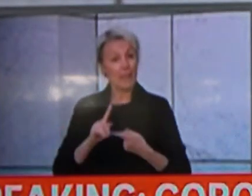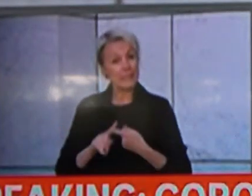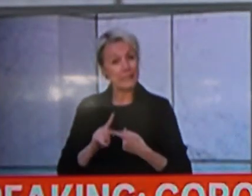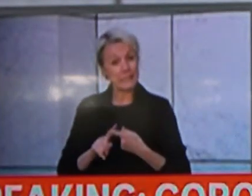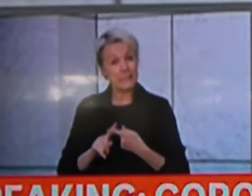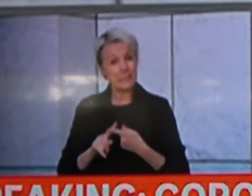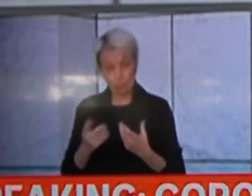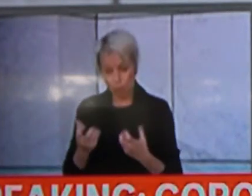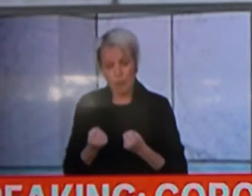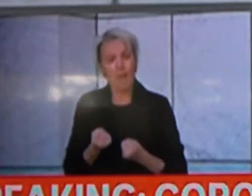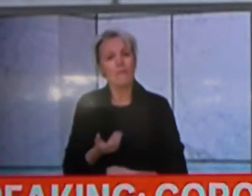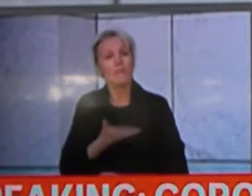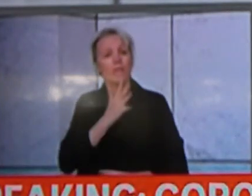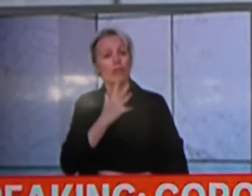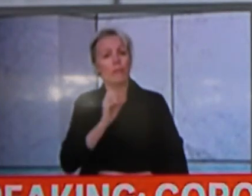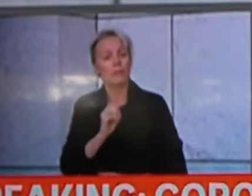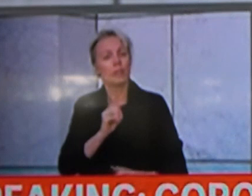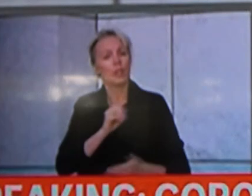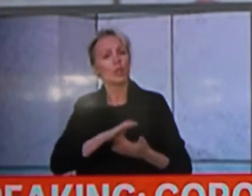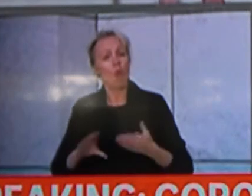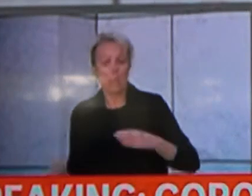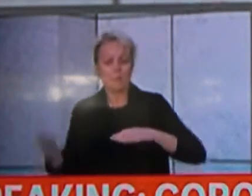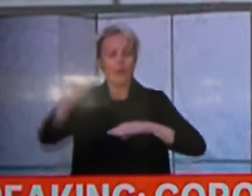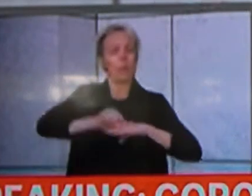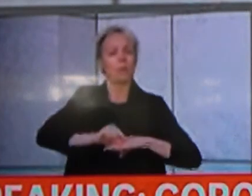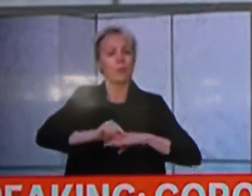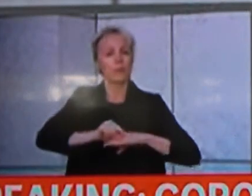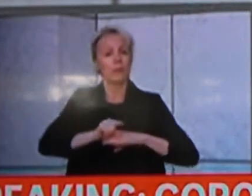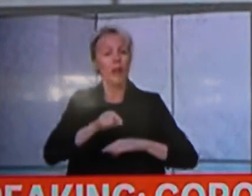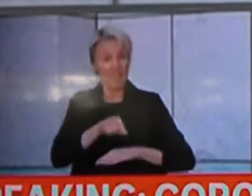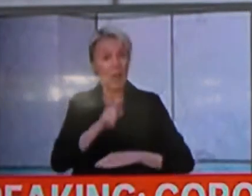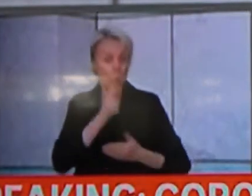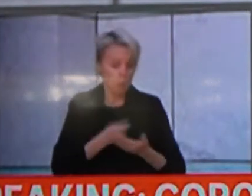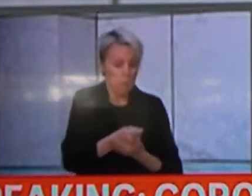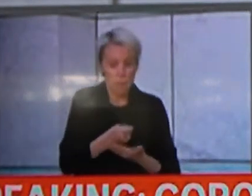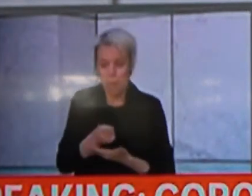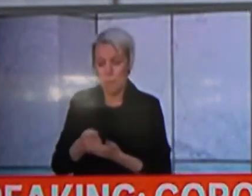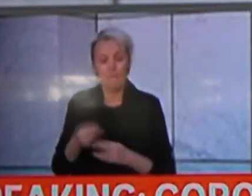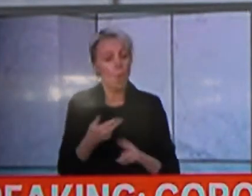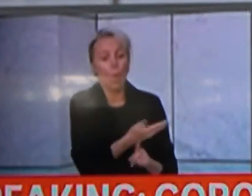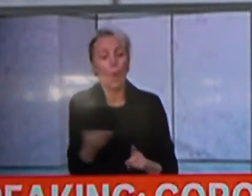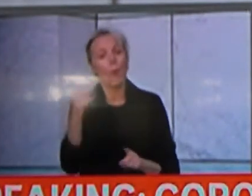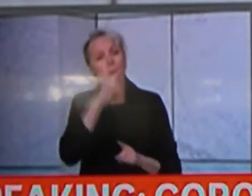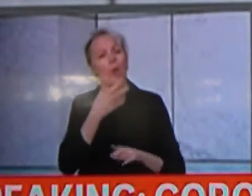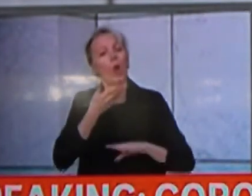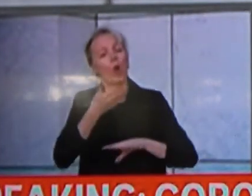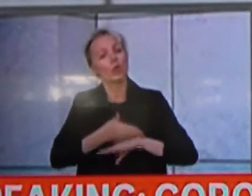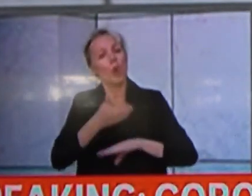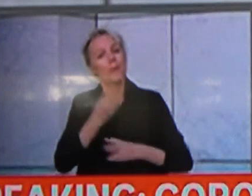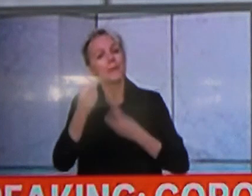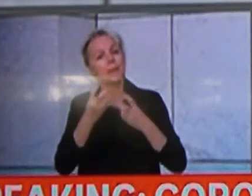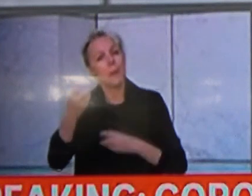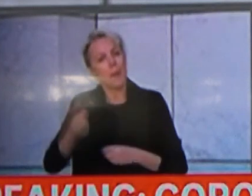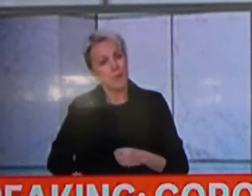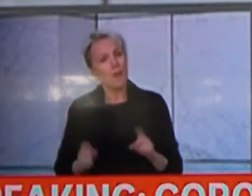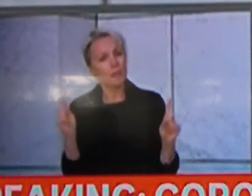full $550 supplement. That goes to everybody who was on the job seeker payment. And I note that in addition